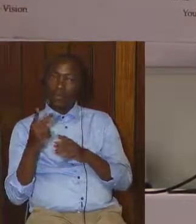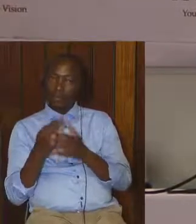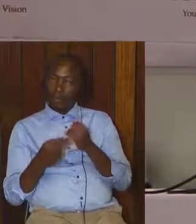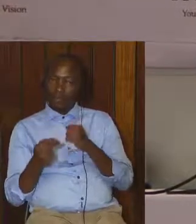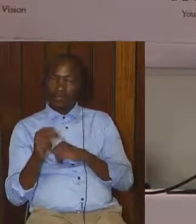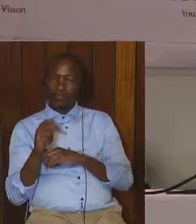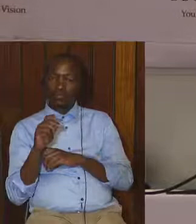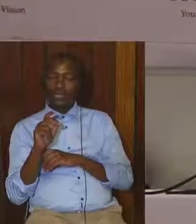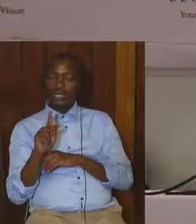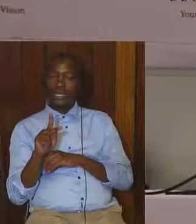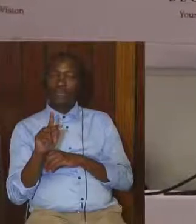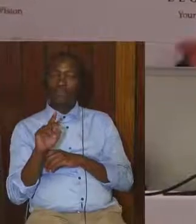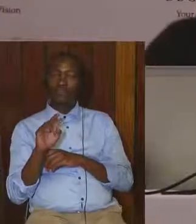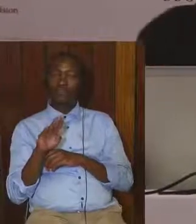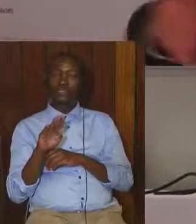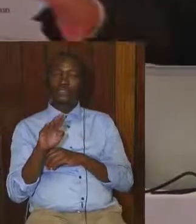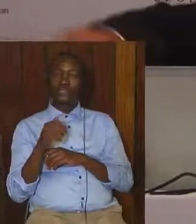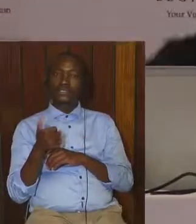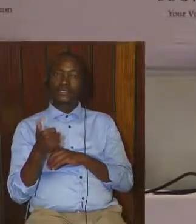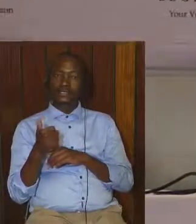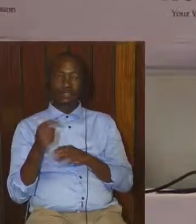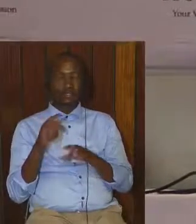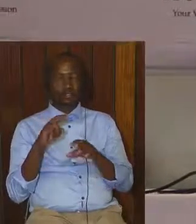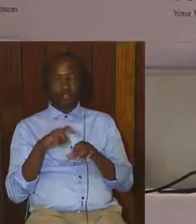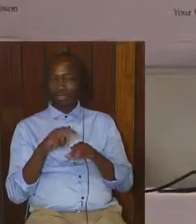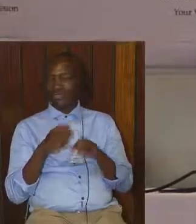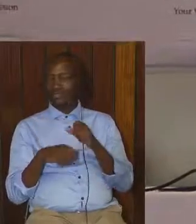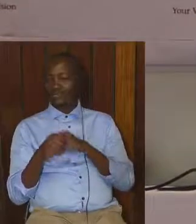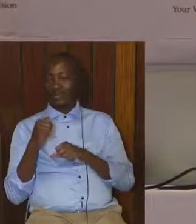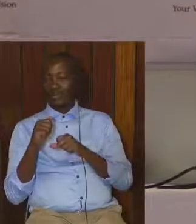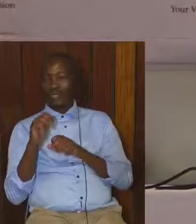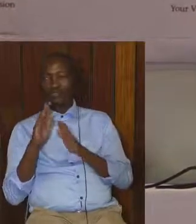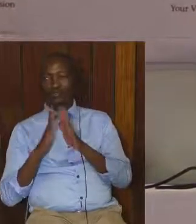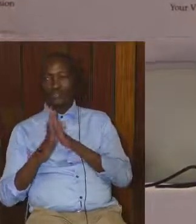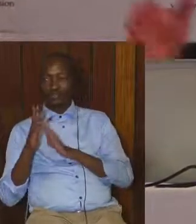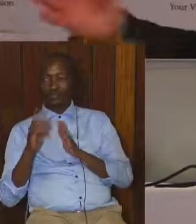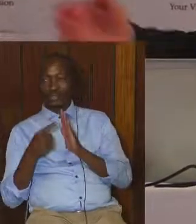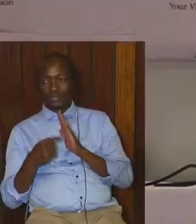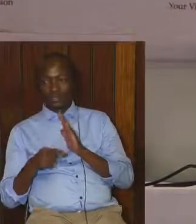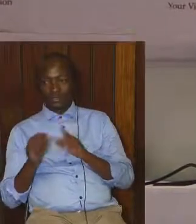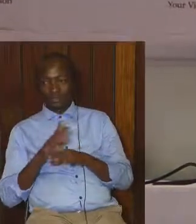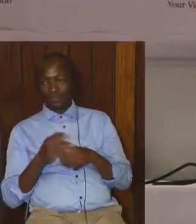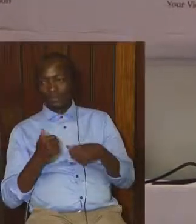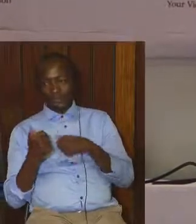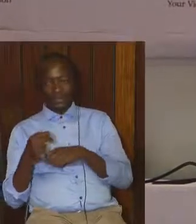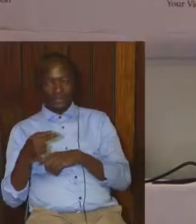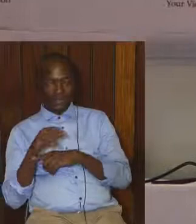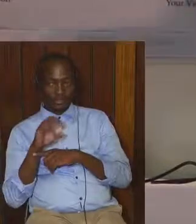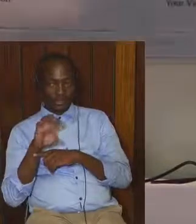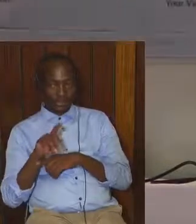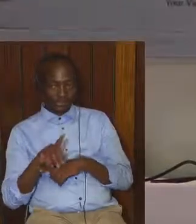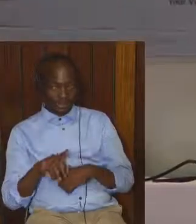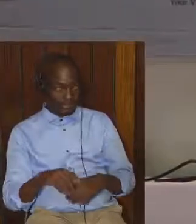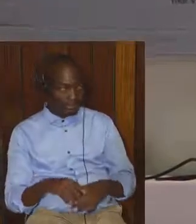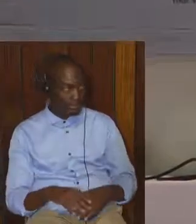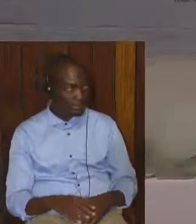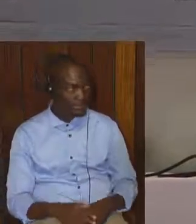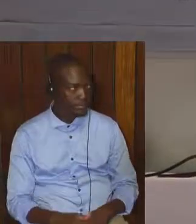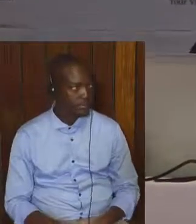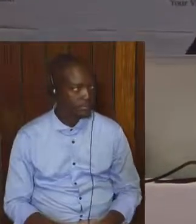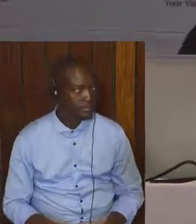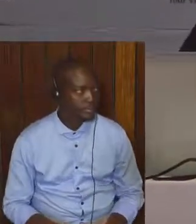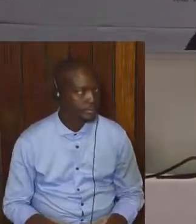and P39. But you don't need to go back into the history and the detail. So can I hand back to you on that quickly? Thanks.